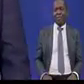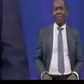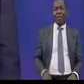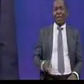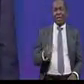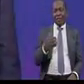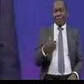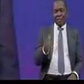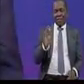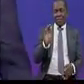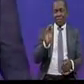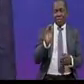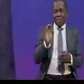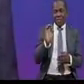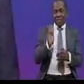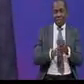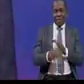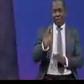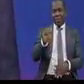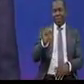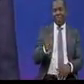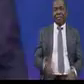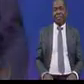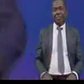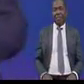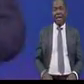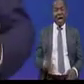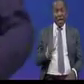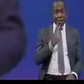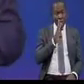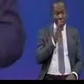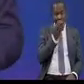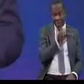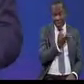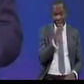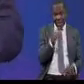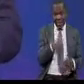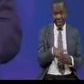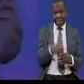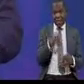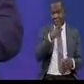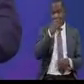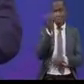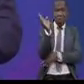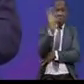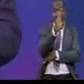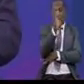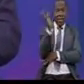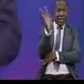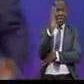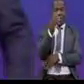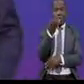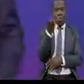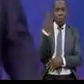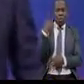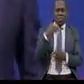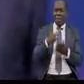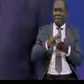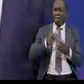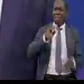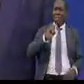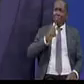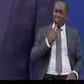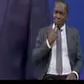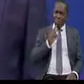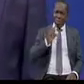was bitter. They couldn't drink. And the children of Israel began to murmur. And Moses said, what am I going to do? Look at